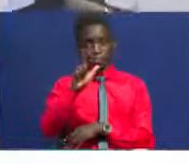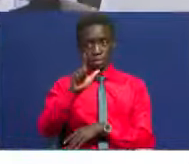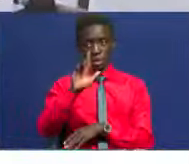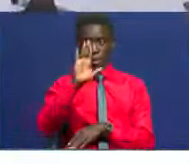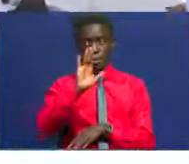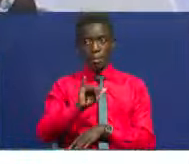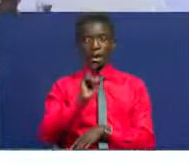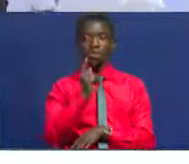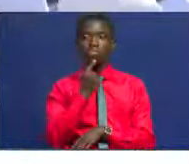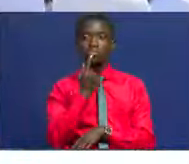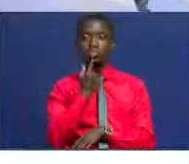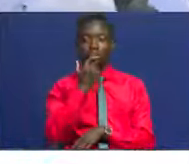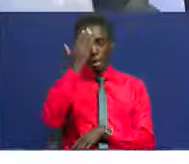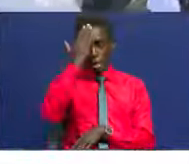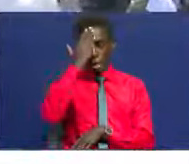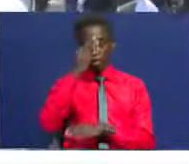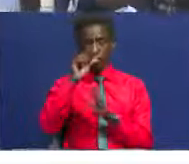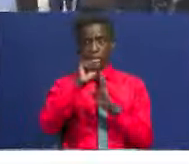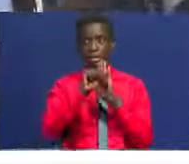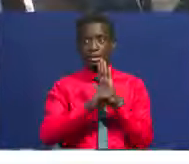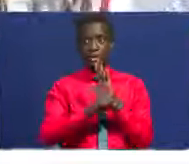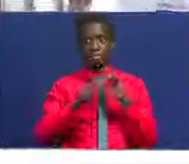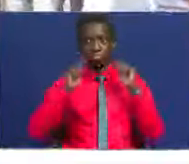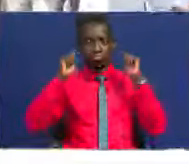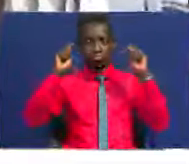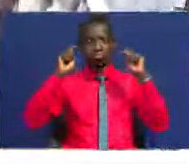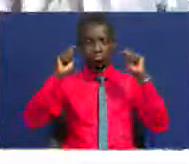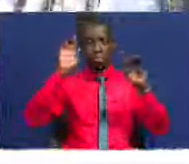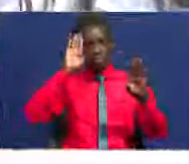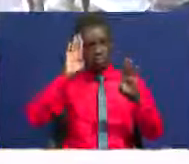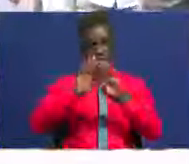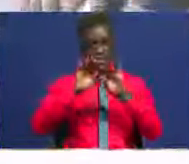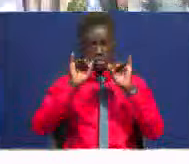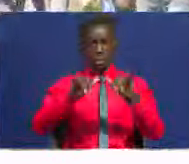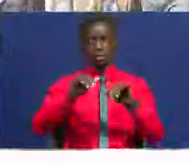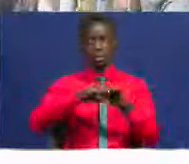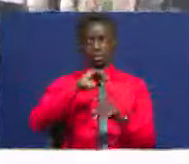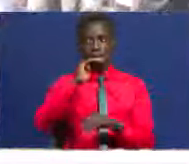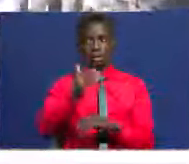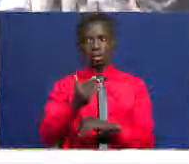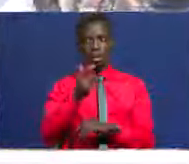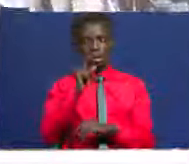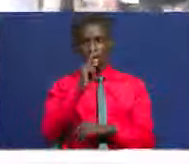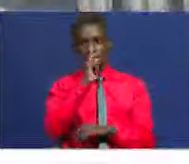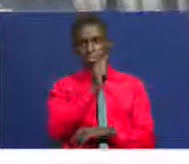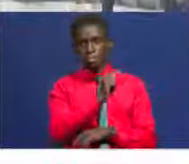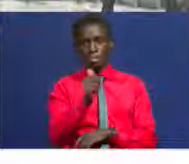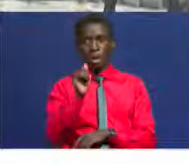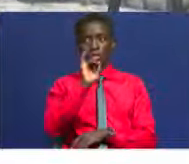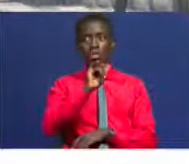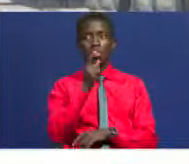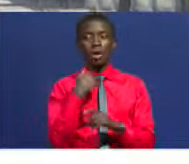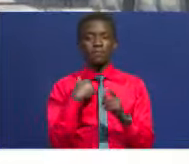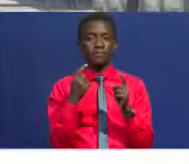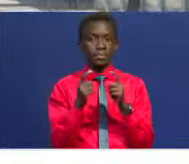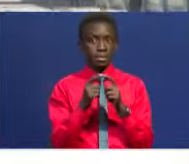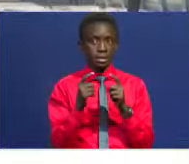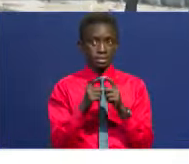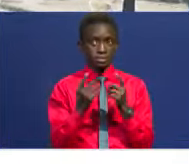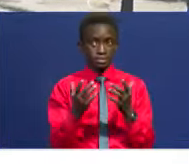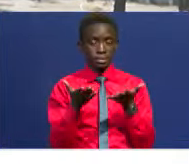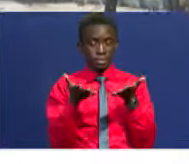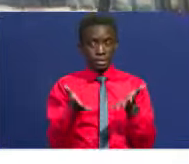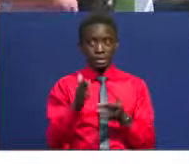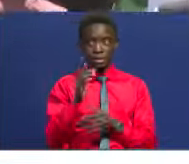Wednesday, protesters remained on the streets amid demands for compensation for those injured during the protests. The CBD had earlier in the